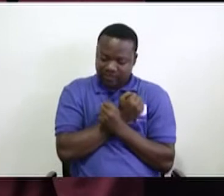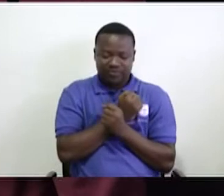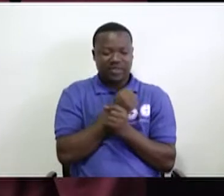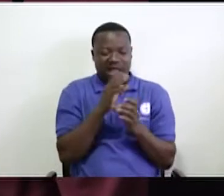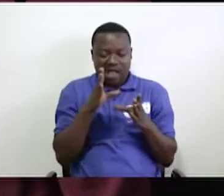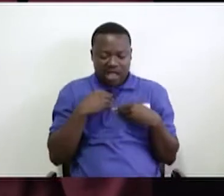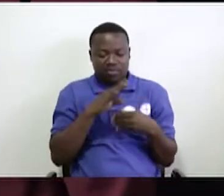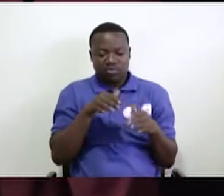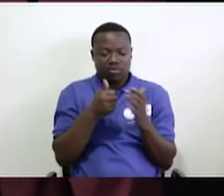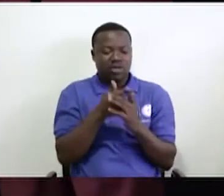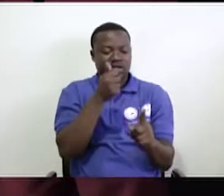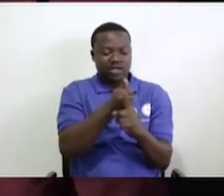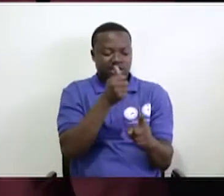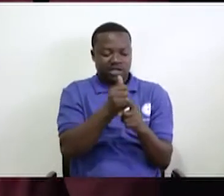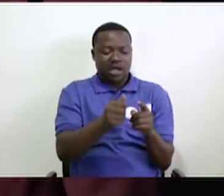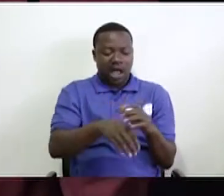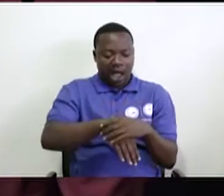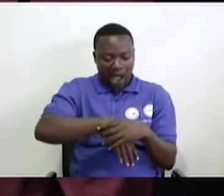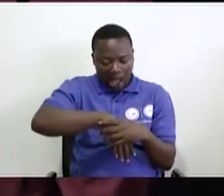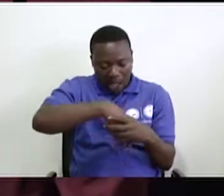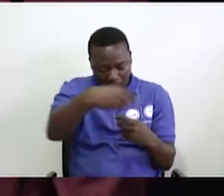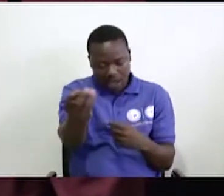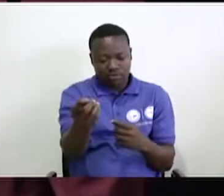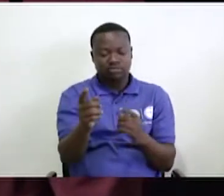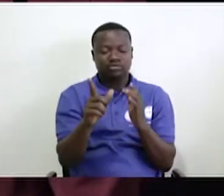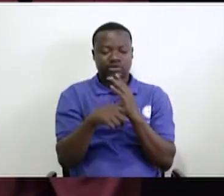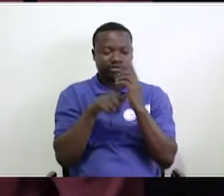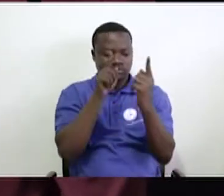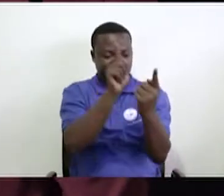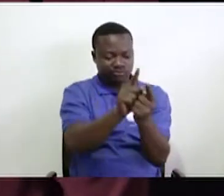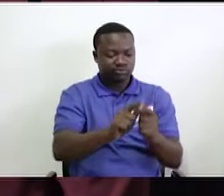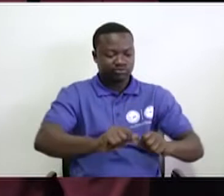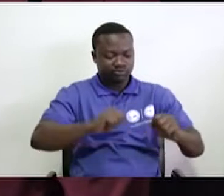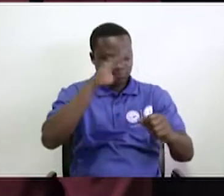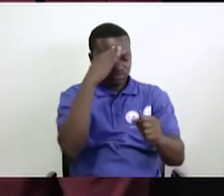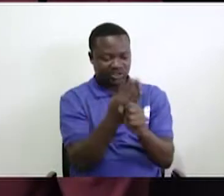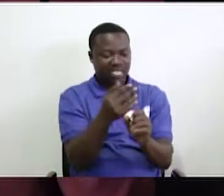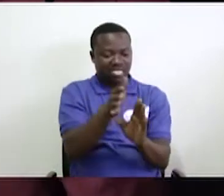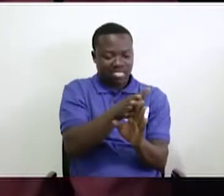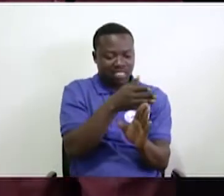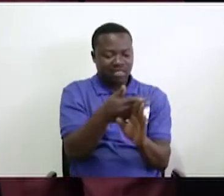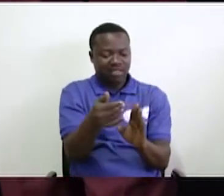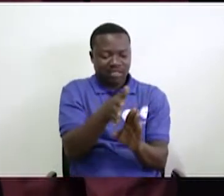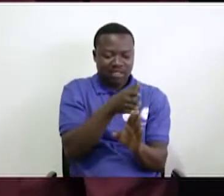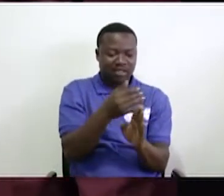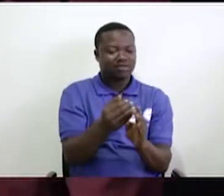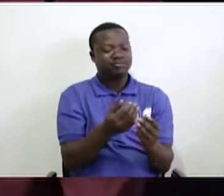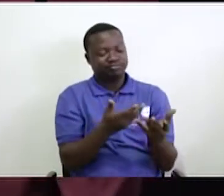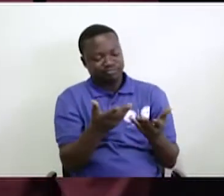father went outside and convinced this big boy to come